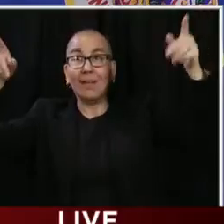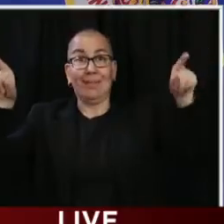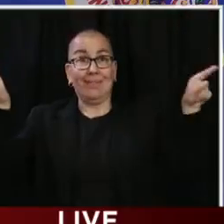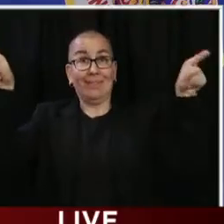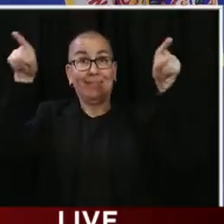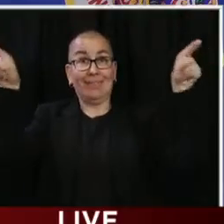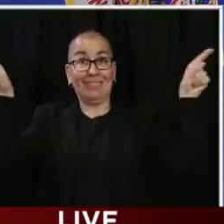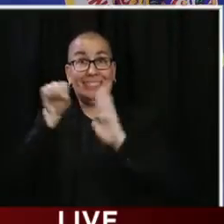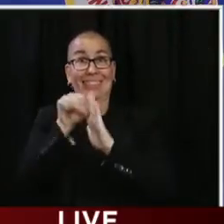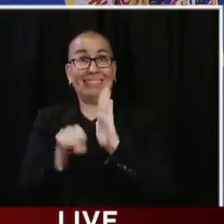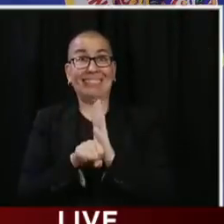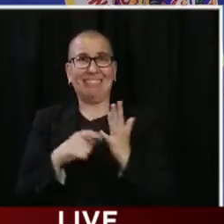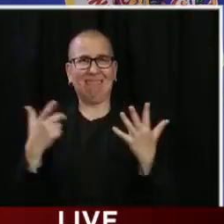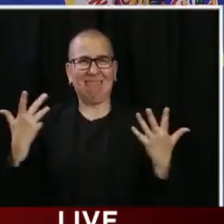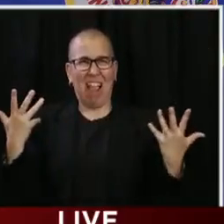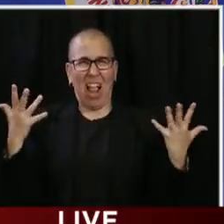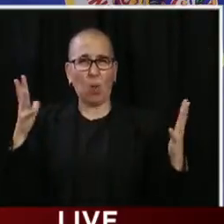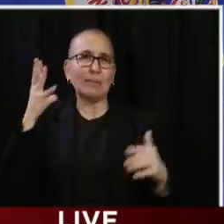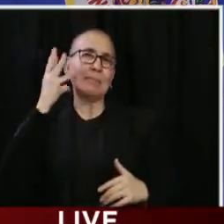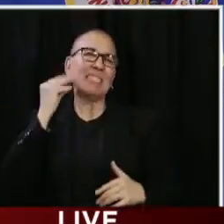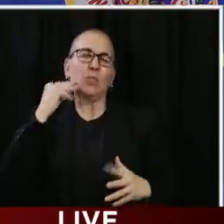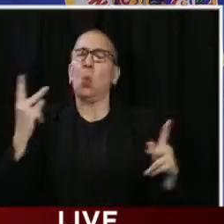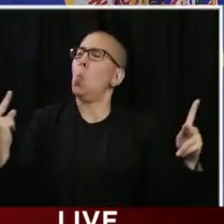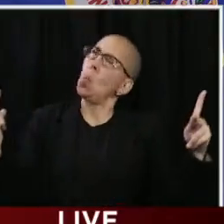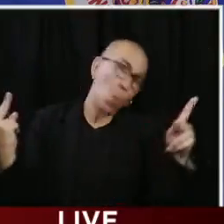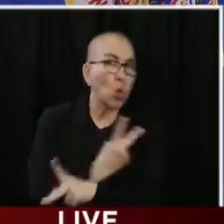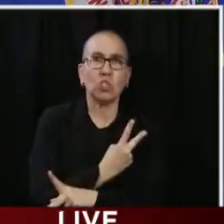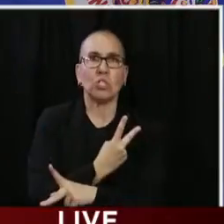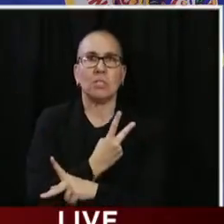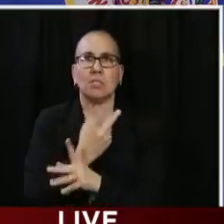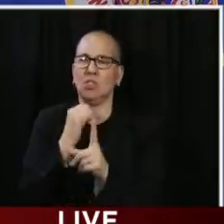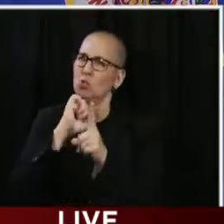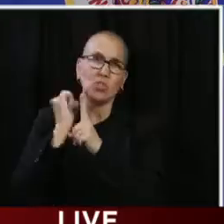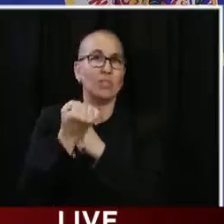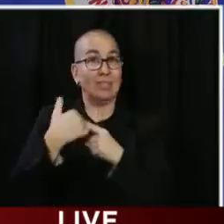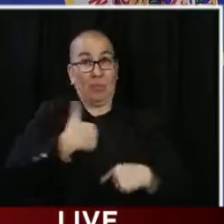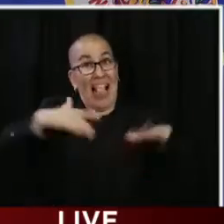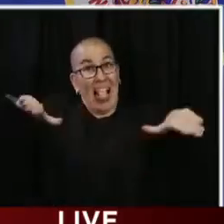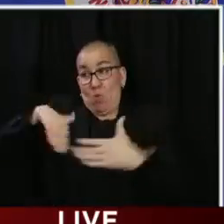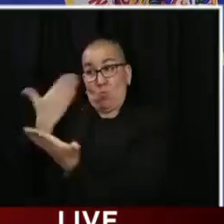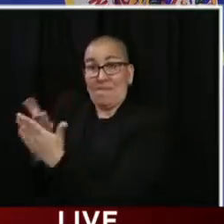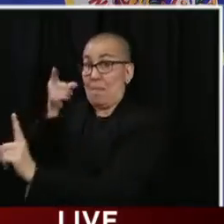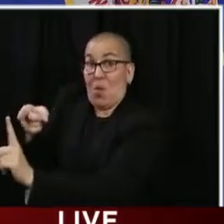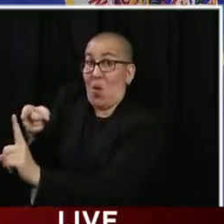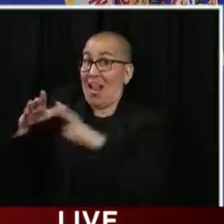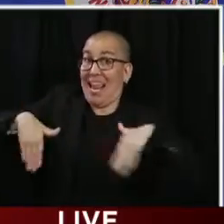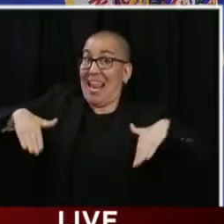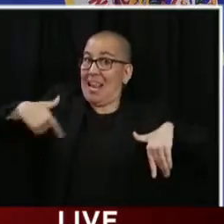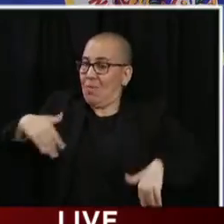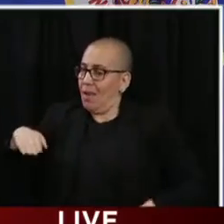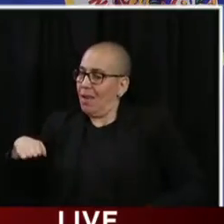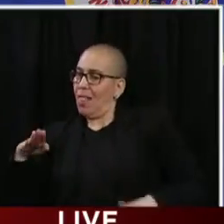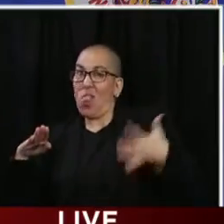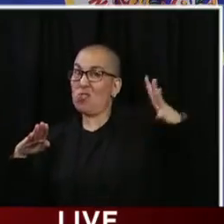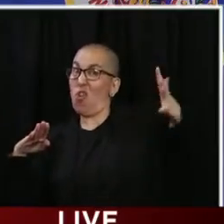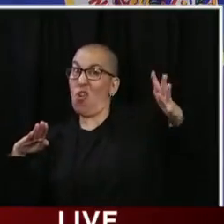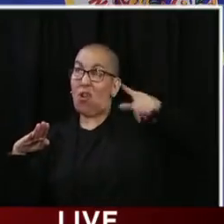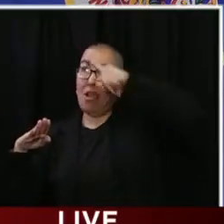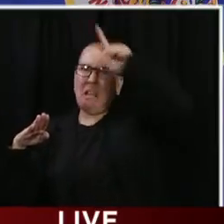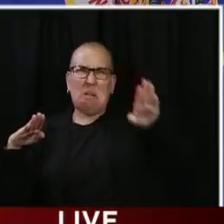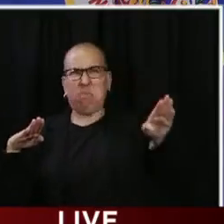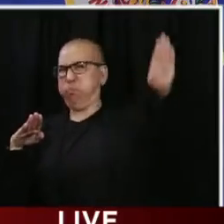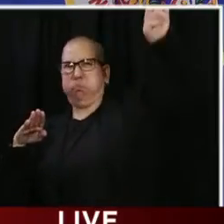last 3 months because of COVID-19. That's a heck of a price to get on the other side of this. Our peak is still coming. The